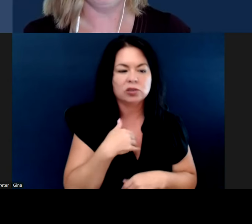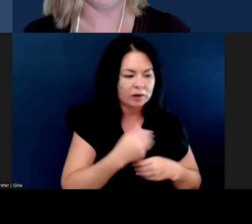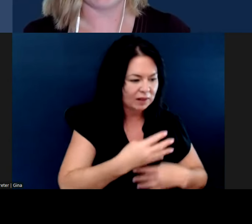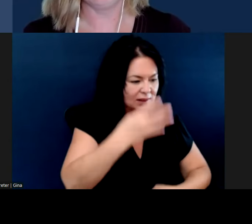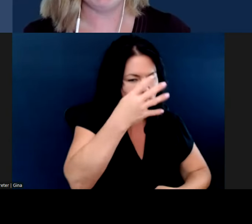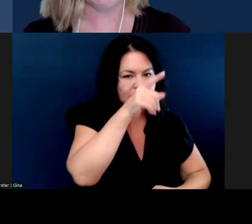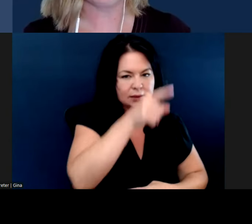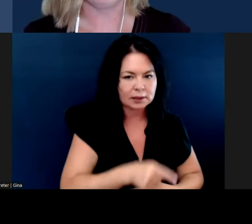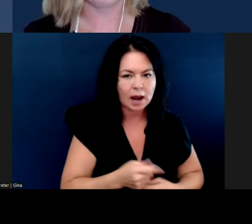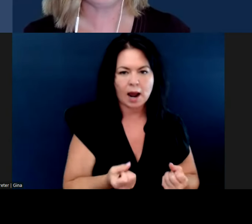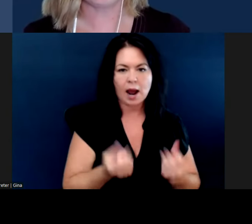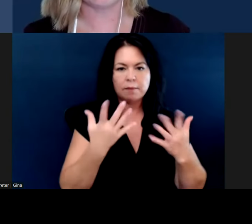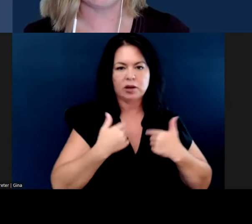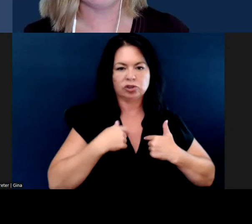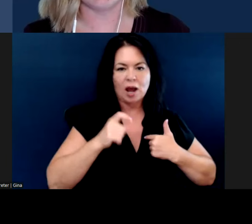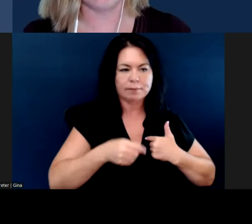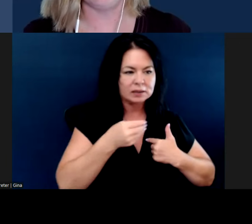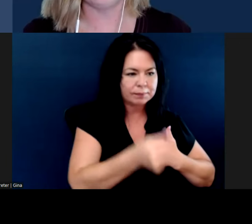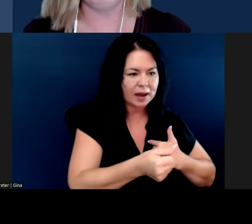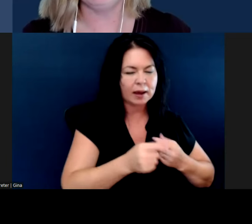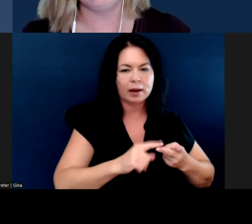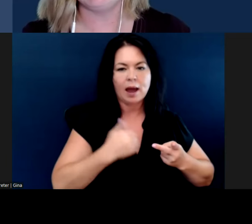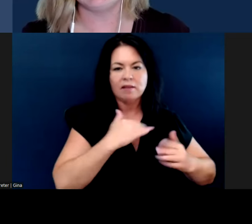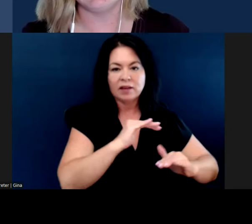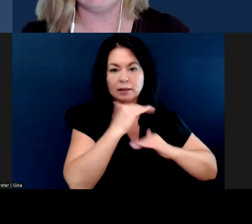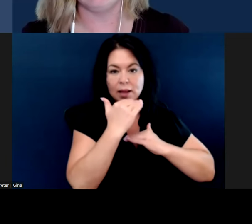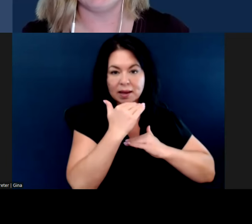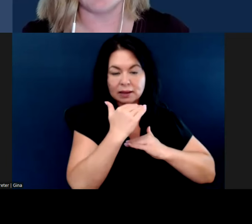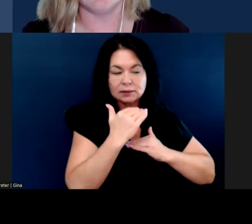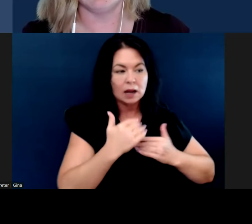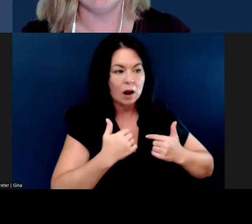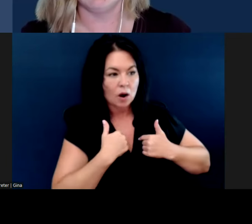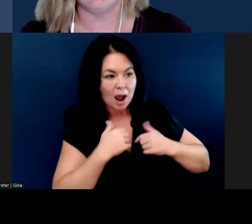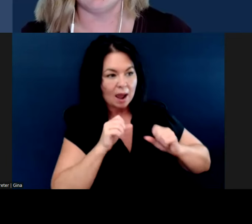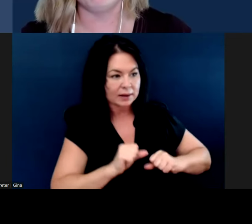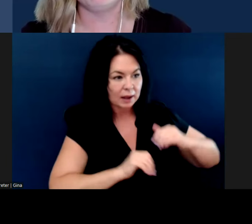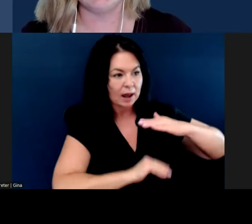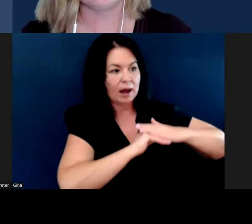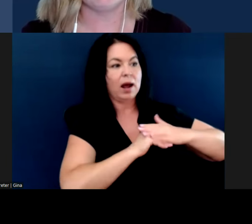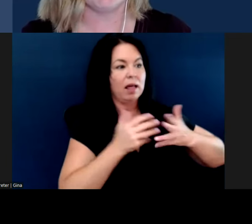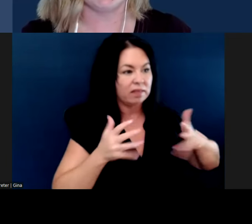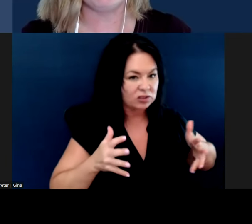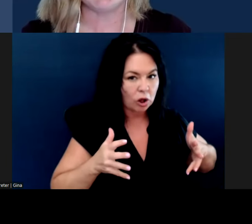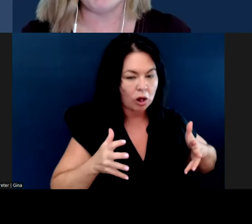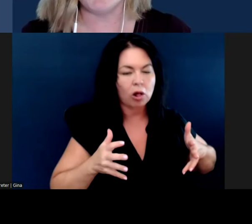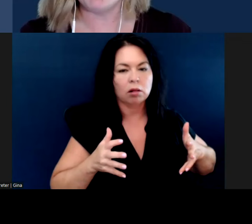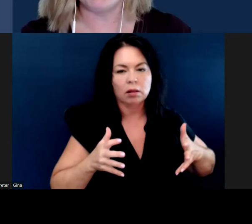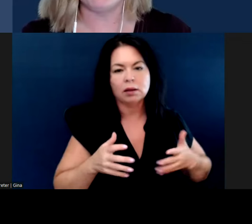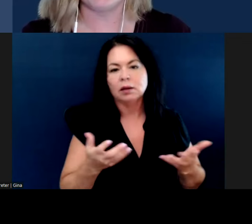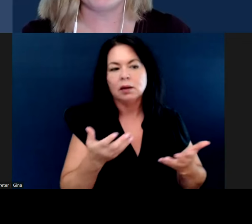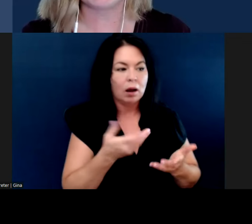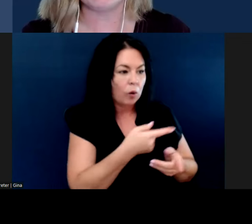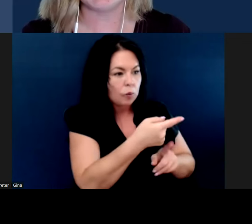and if there are limits or restrictions on your ability to get the drug. So whether it be like a